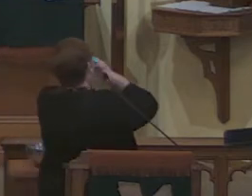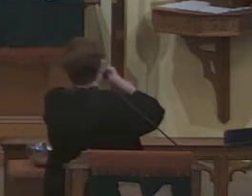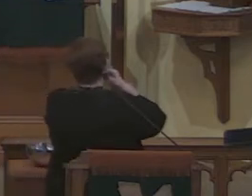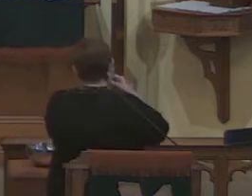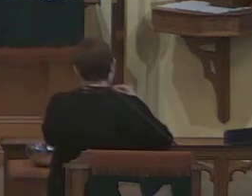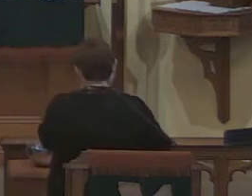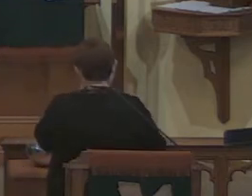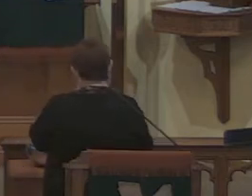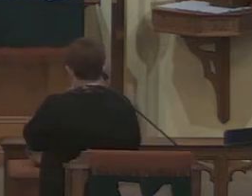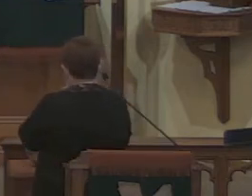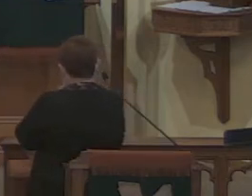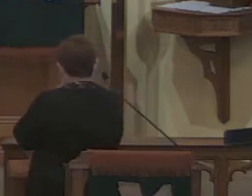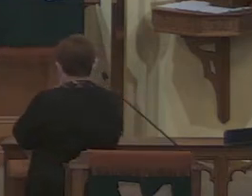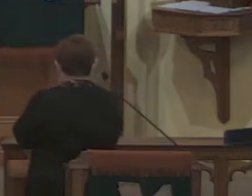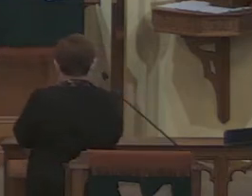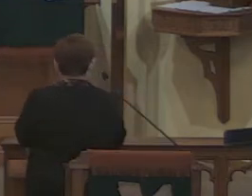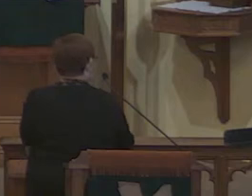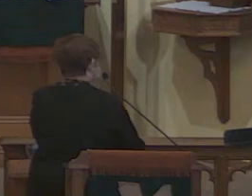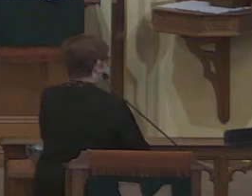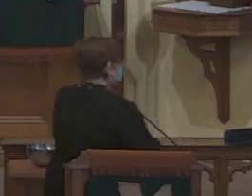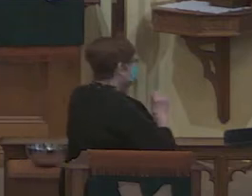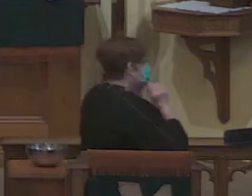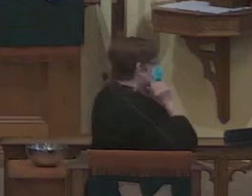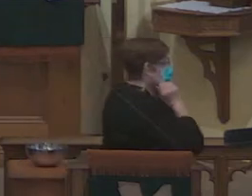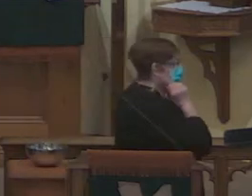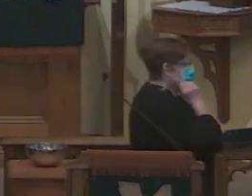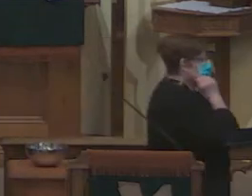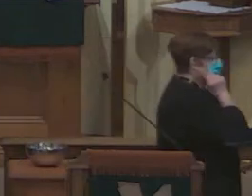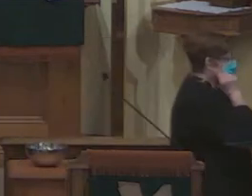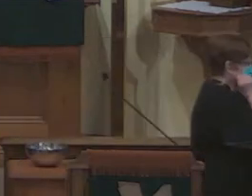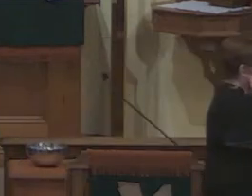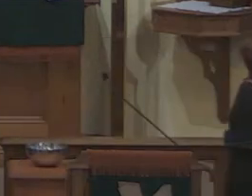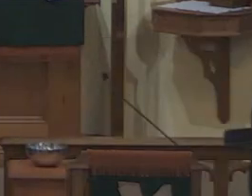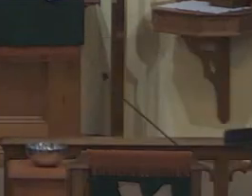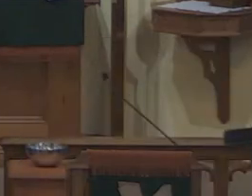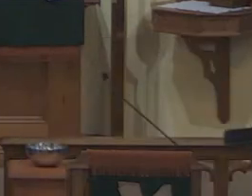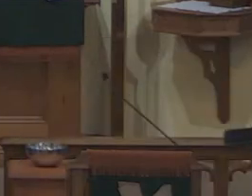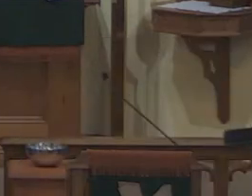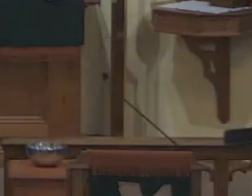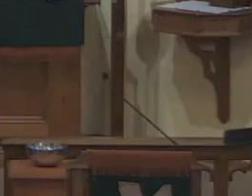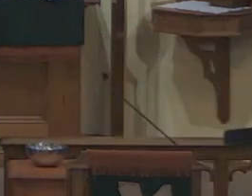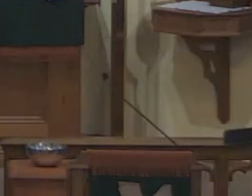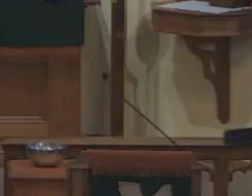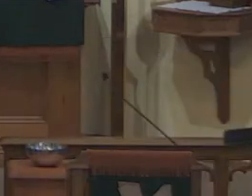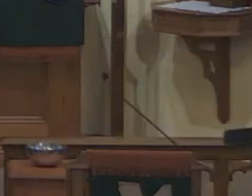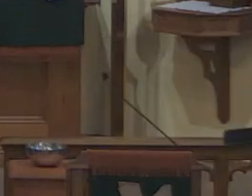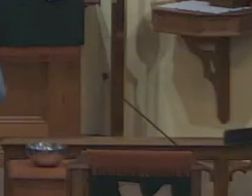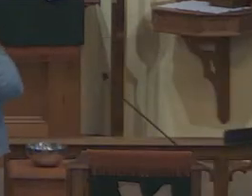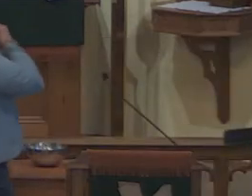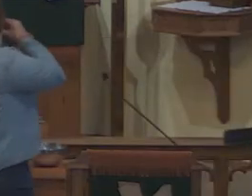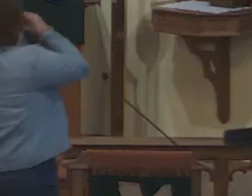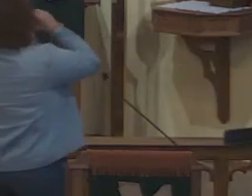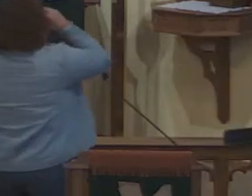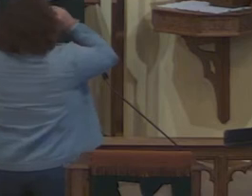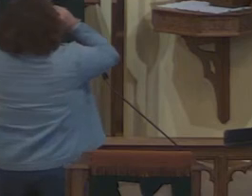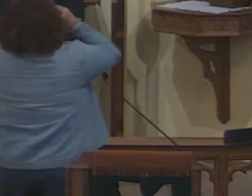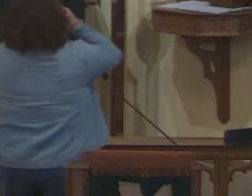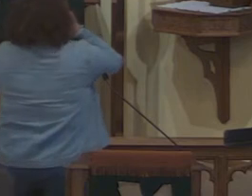Body of Christ for you. The body of Christ for you. The blood of Christ shed for you.